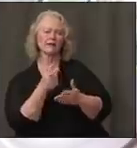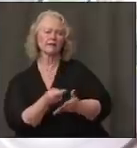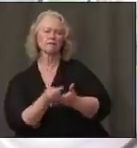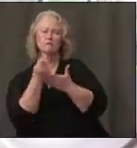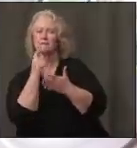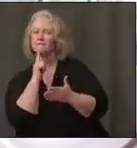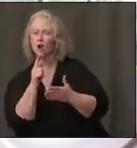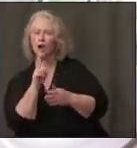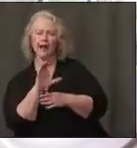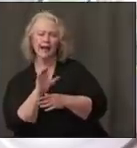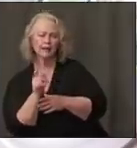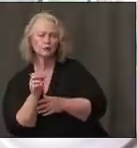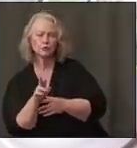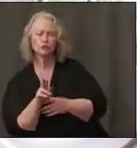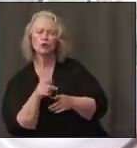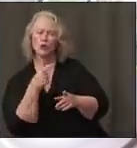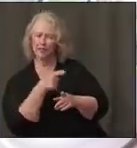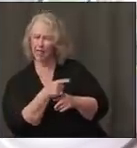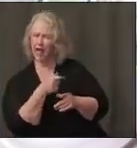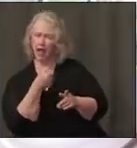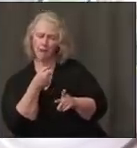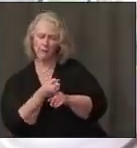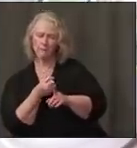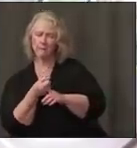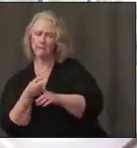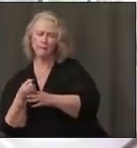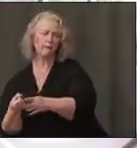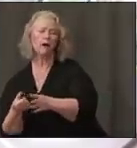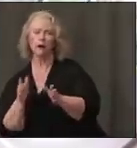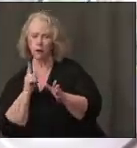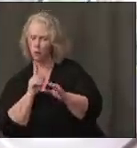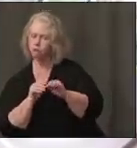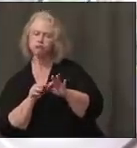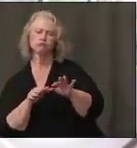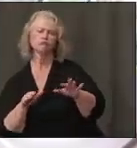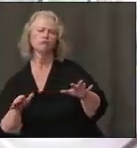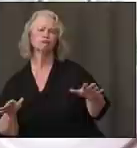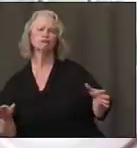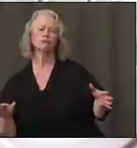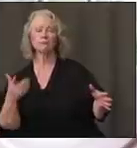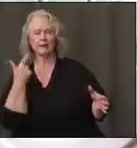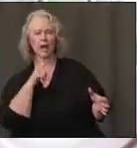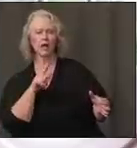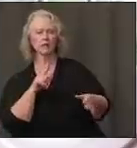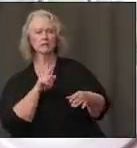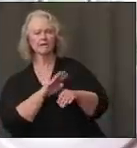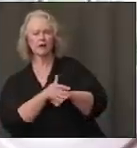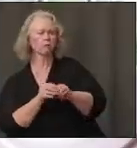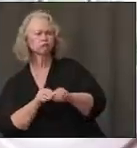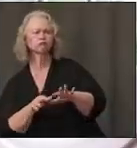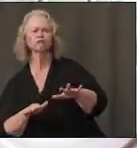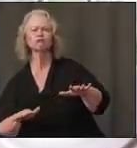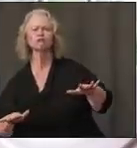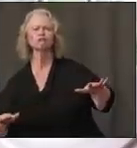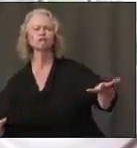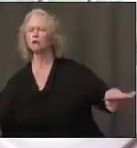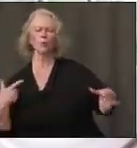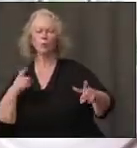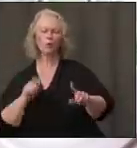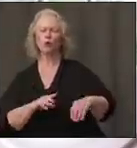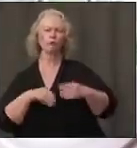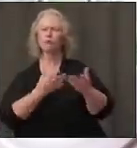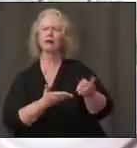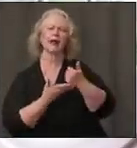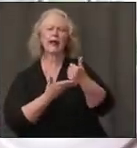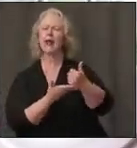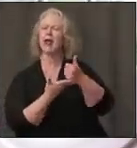be implications for that. That couldn't be delivered anyway in the setting of an epidemic. There was no way we were going to be able to deliver effective